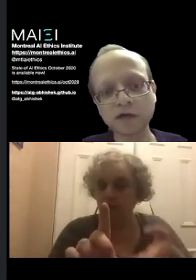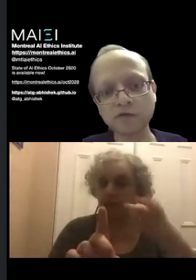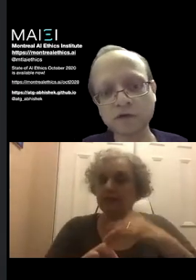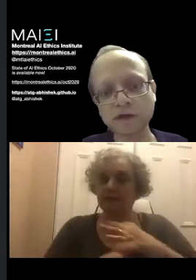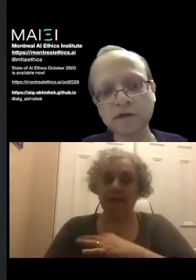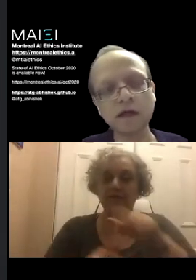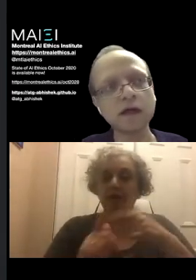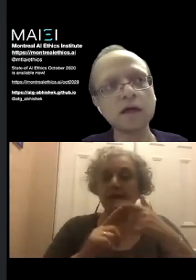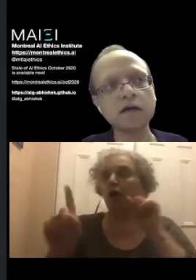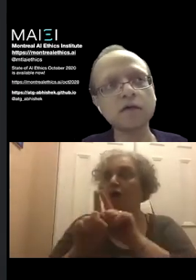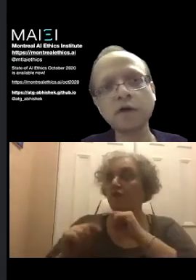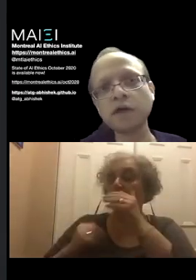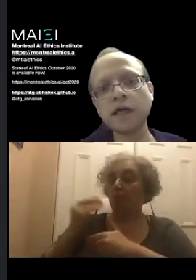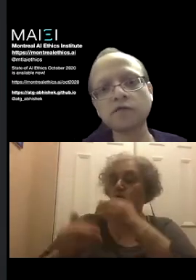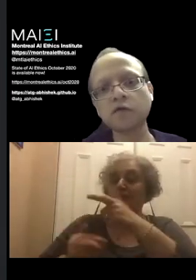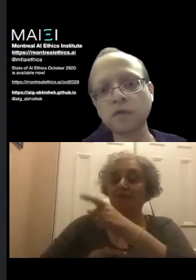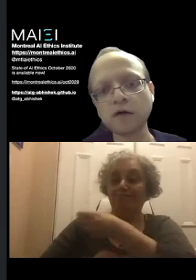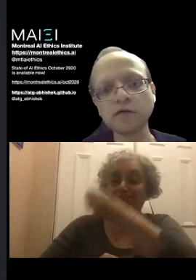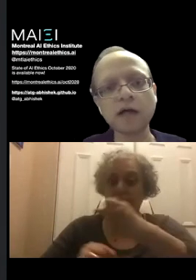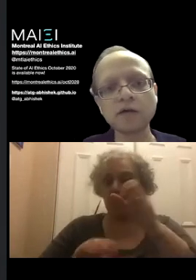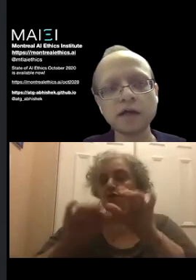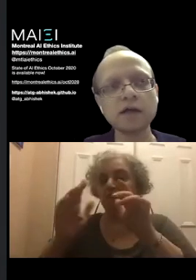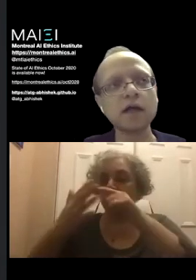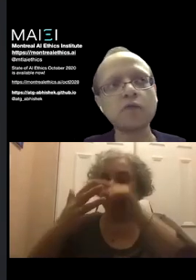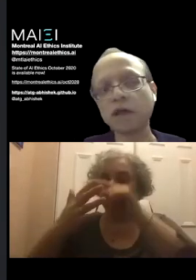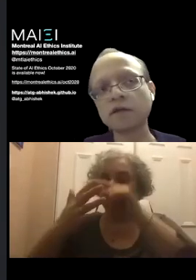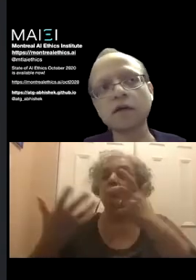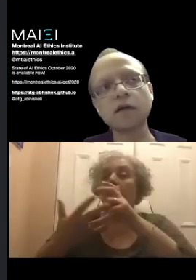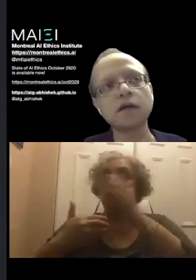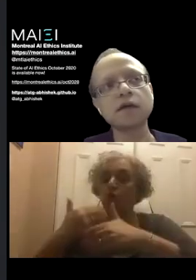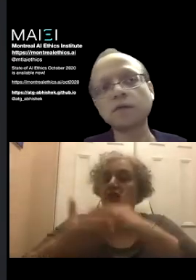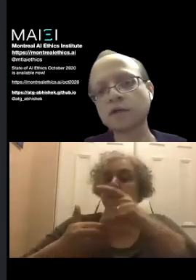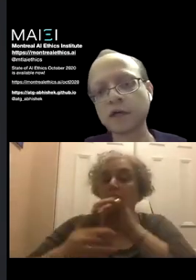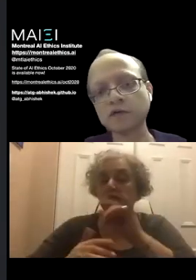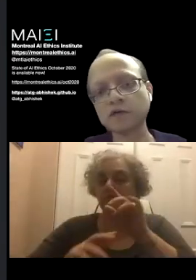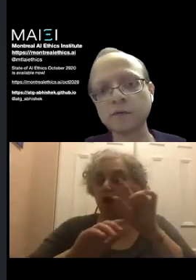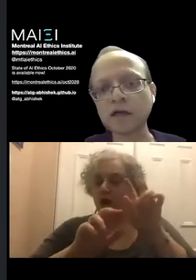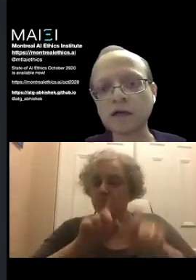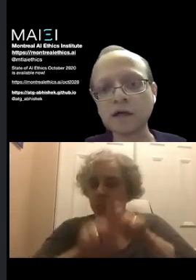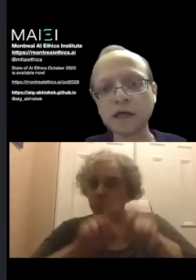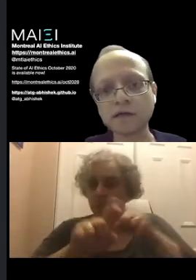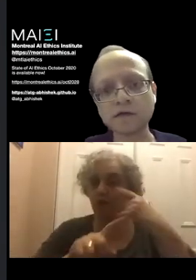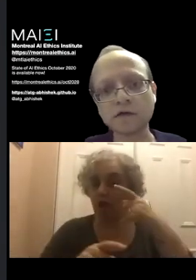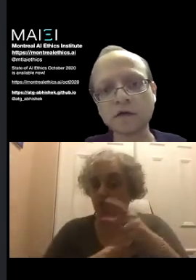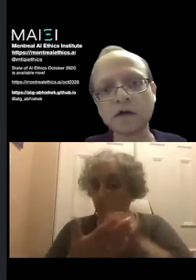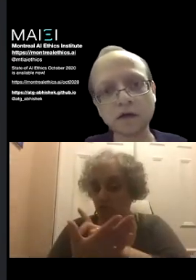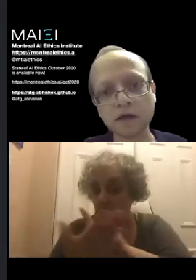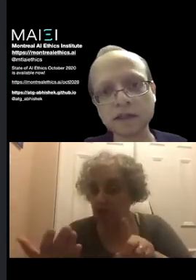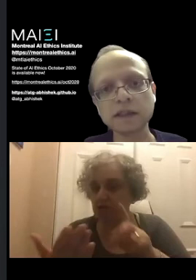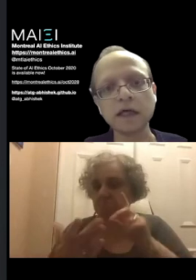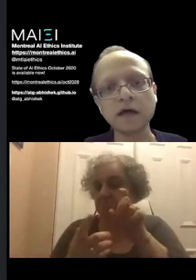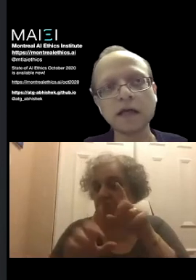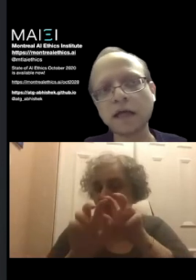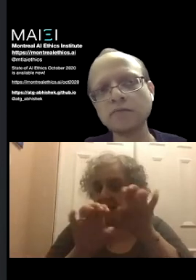the hiring process, we really have no way of evaluating whether someone is being discriminated against or